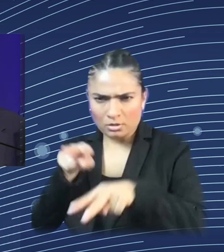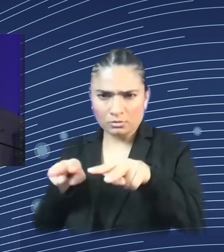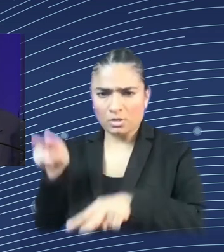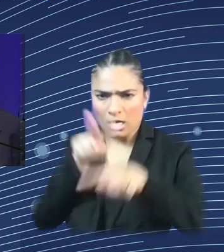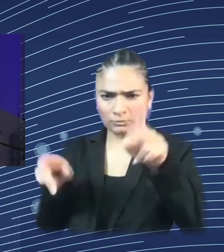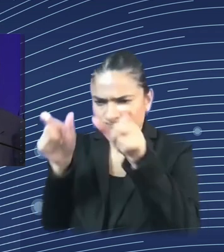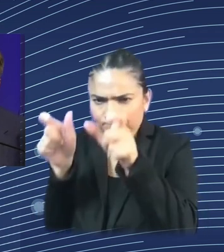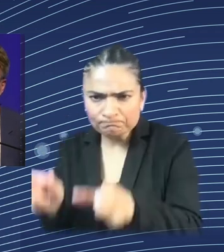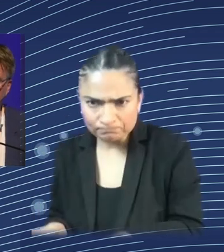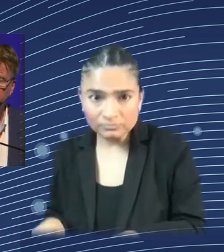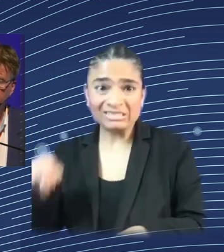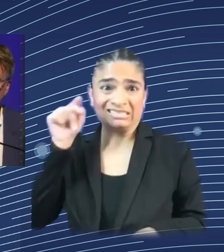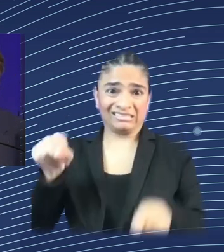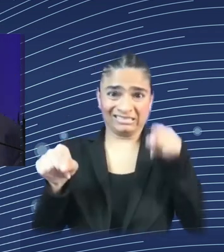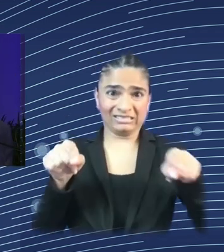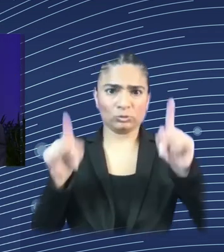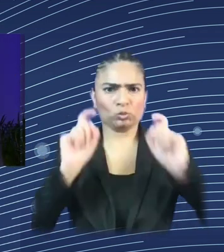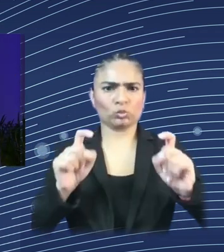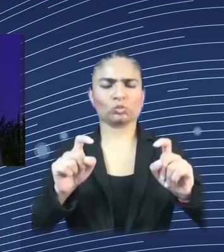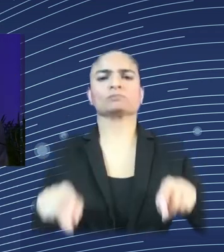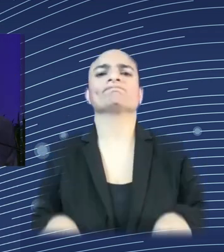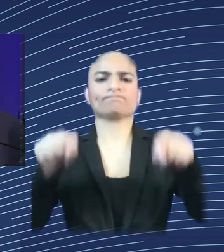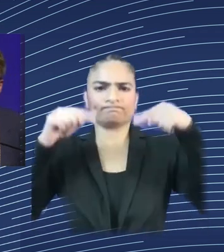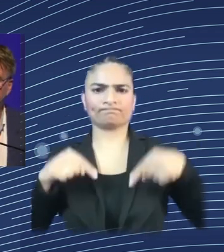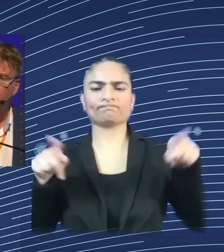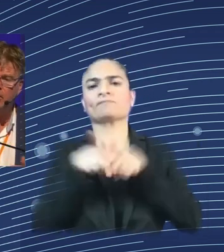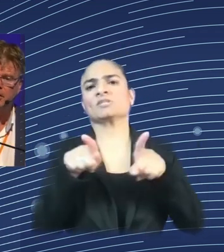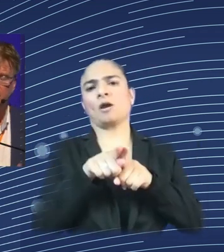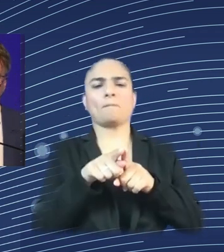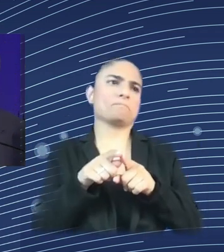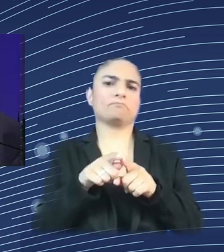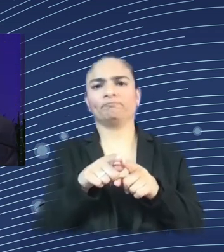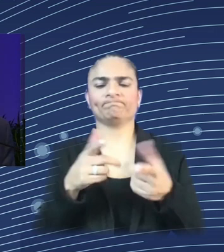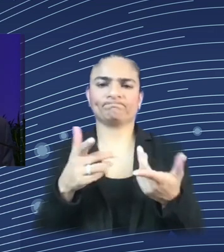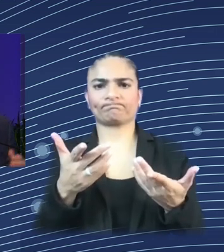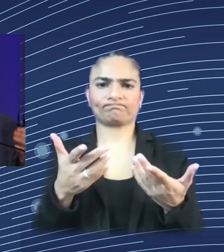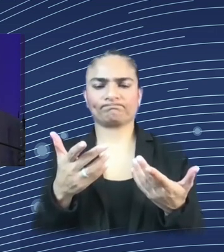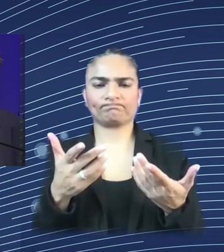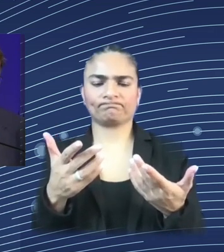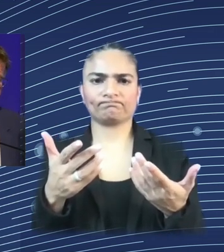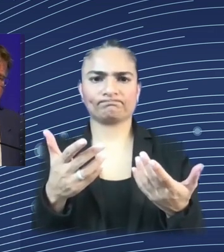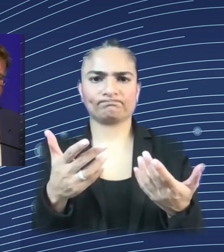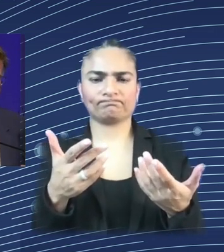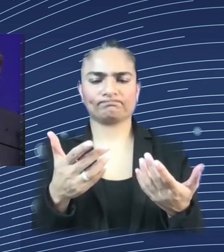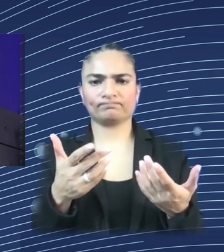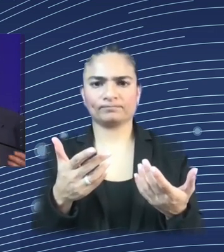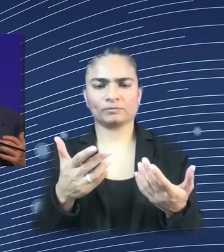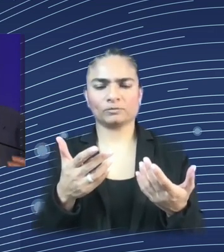in the enforcement chain. Why not use this to prevent more the social fraud? If we think